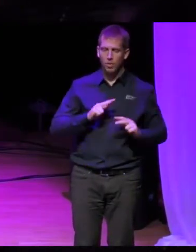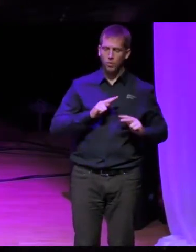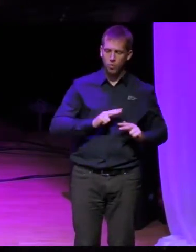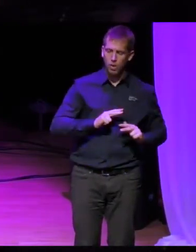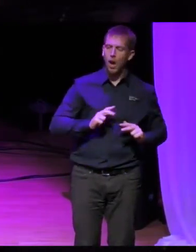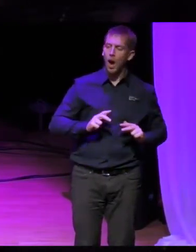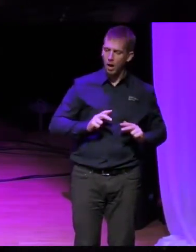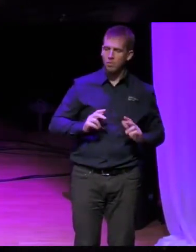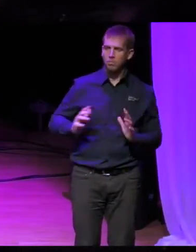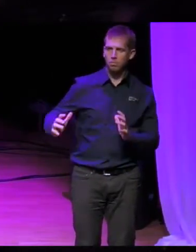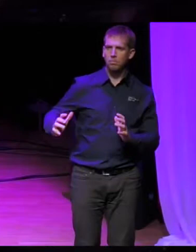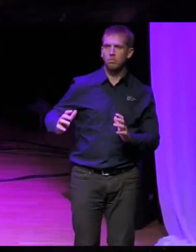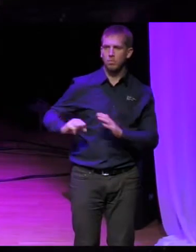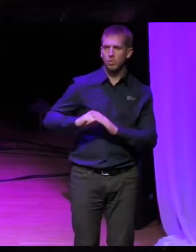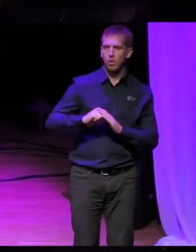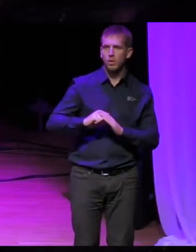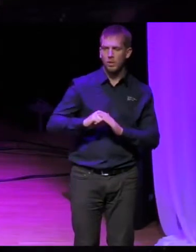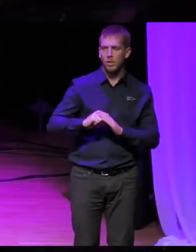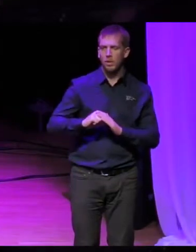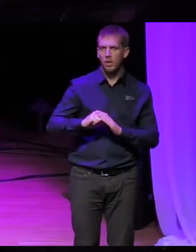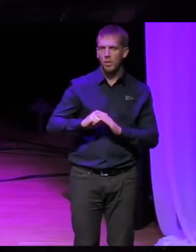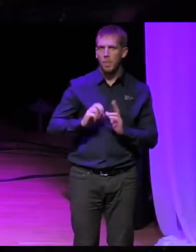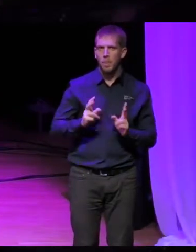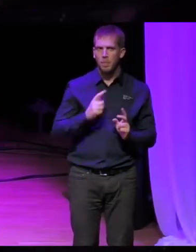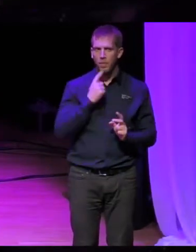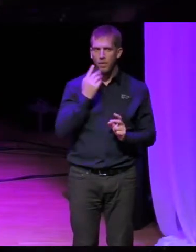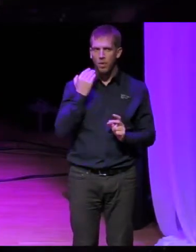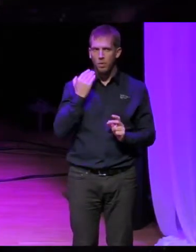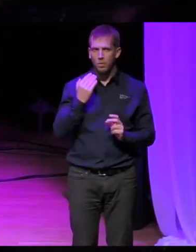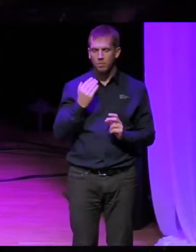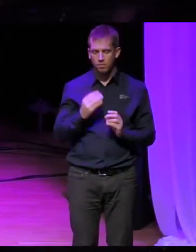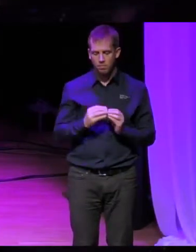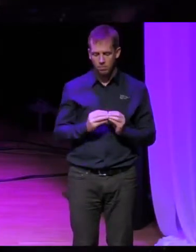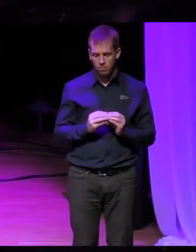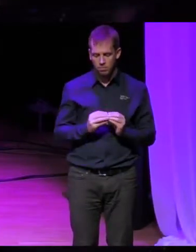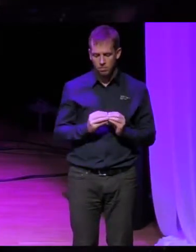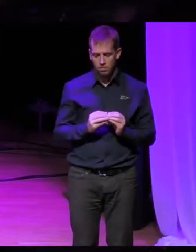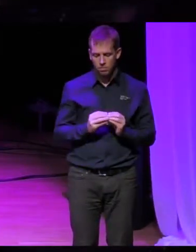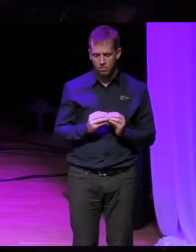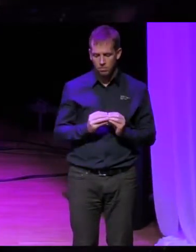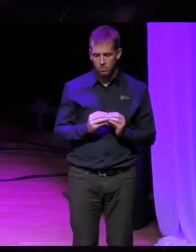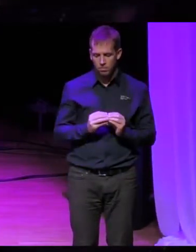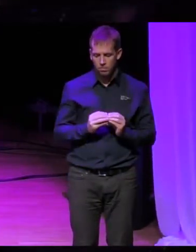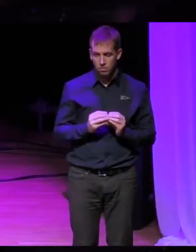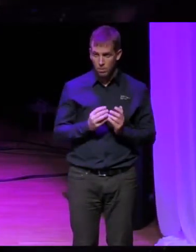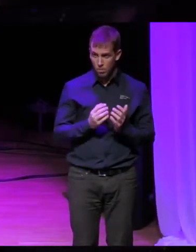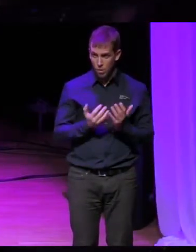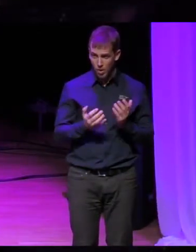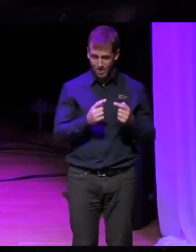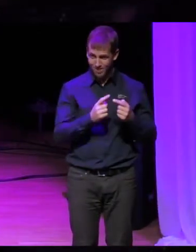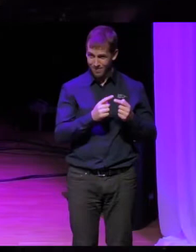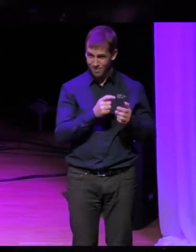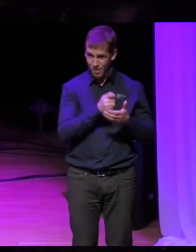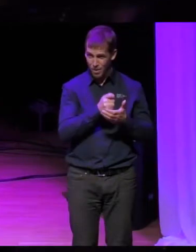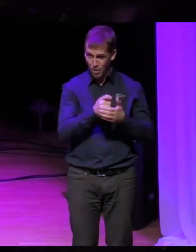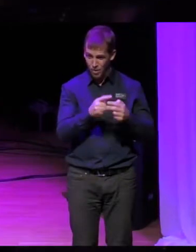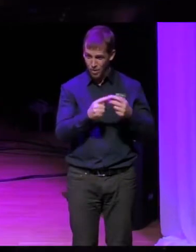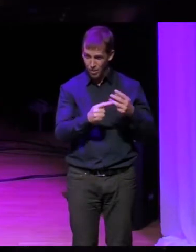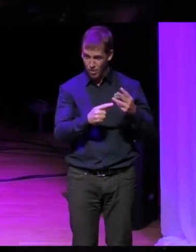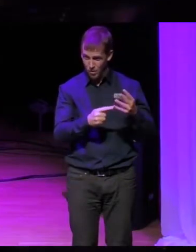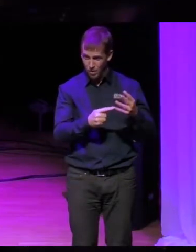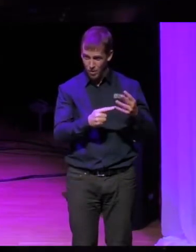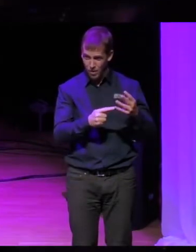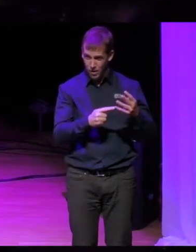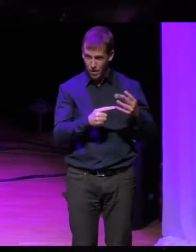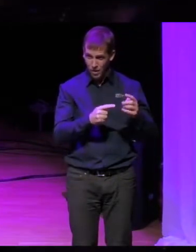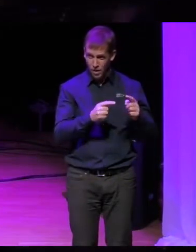And I think, as I mentioned, a lot of these policies we've been challenging through past administrations,